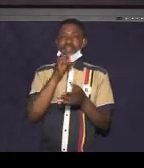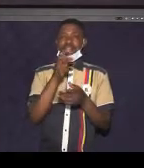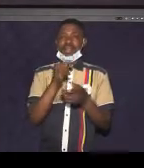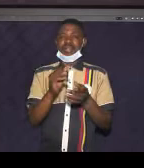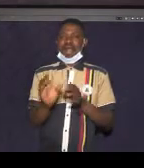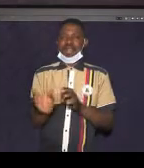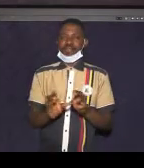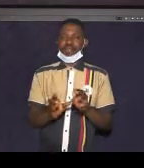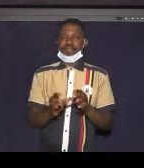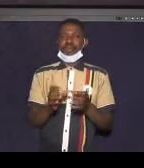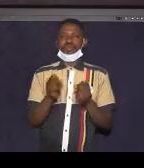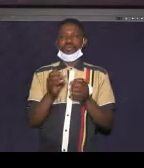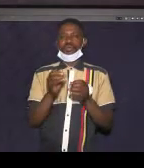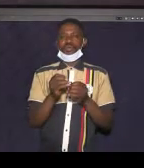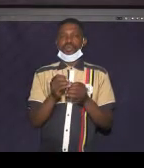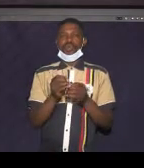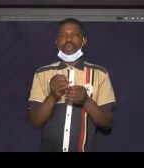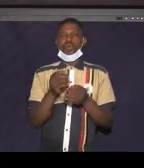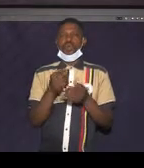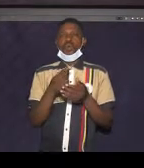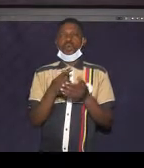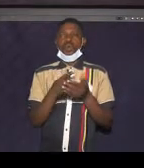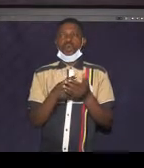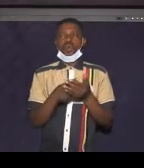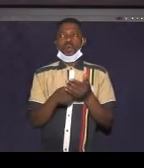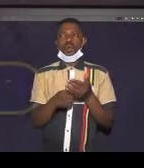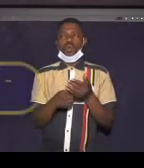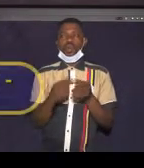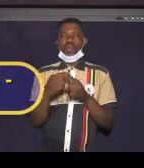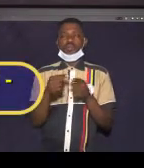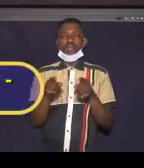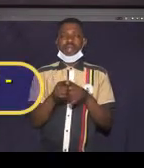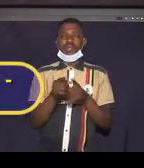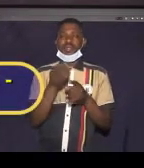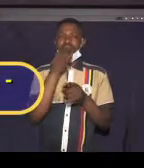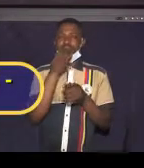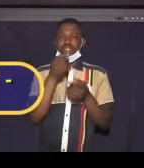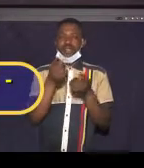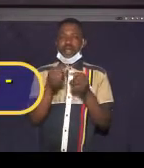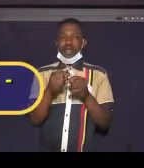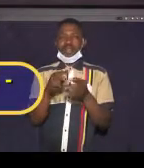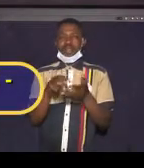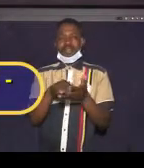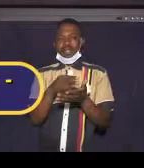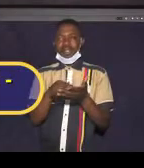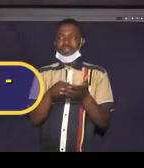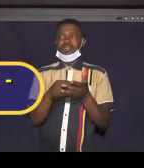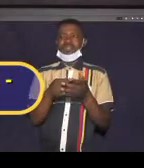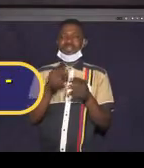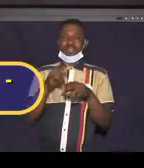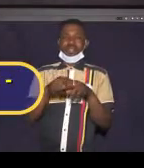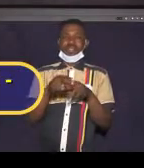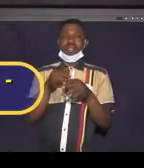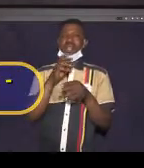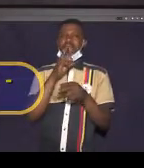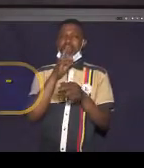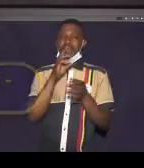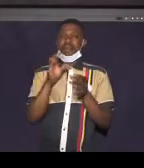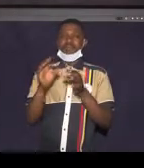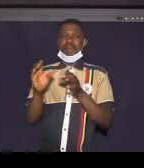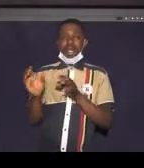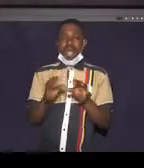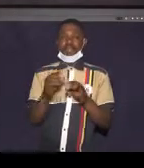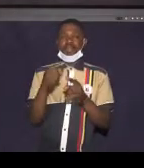action. So words like eat, come, dance, sit are action verbs or action words